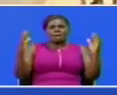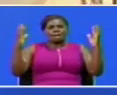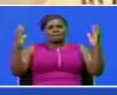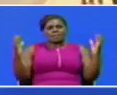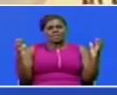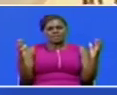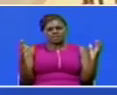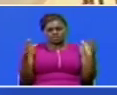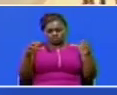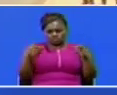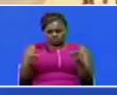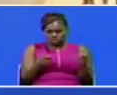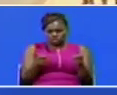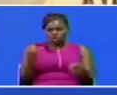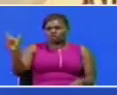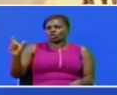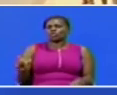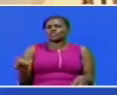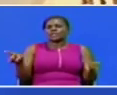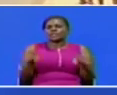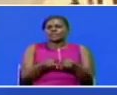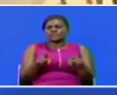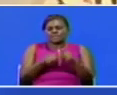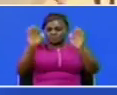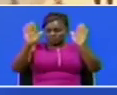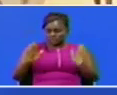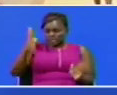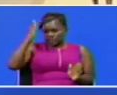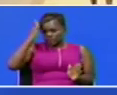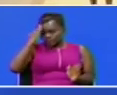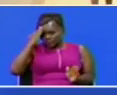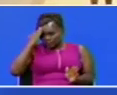the coast region. Well, at this juncture, it is also important to note that